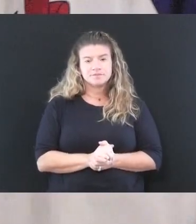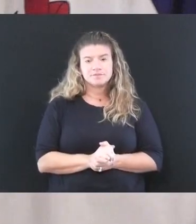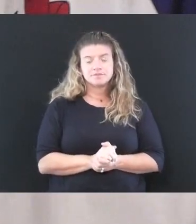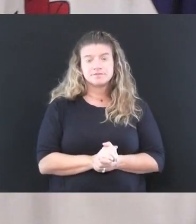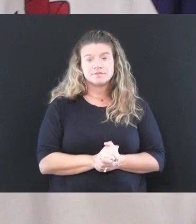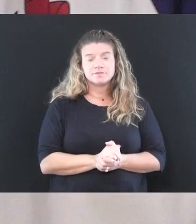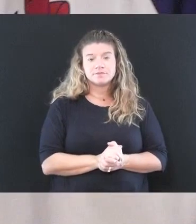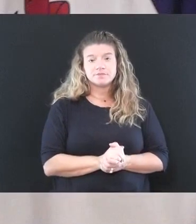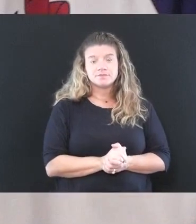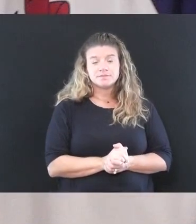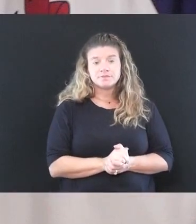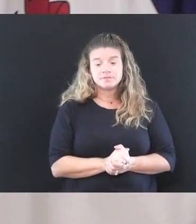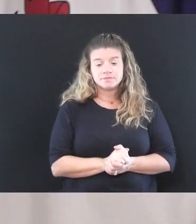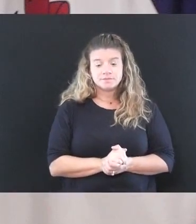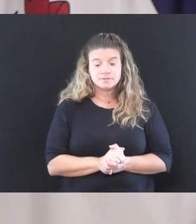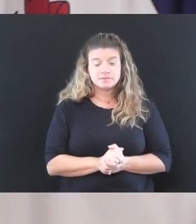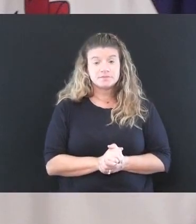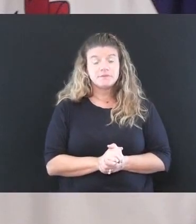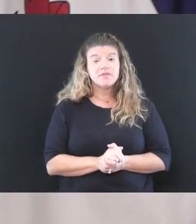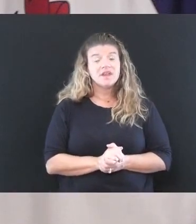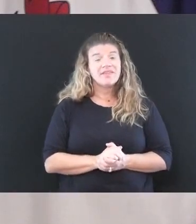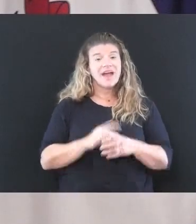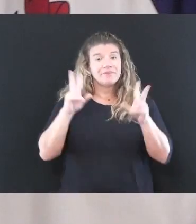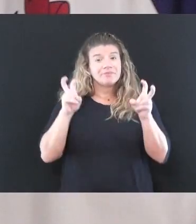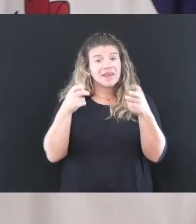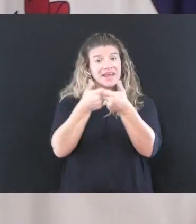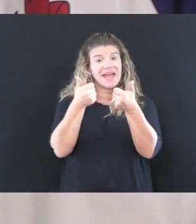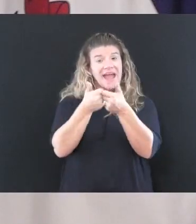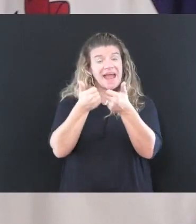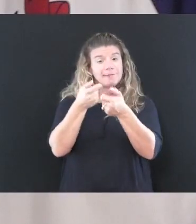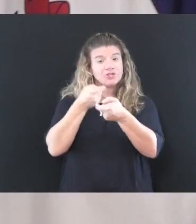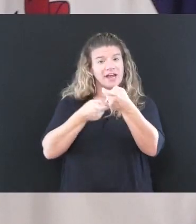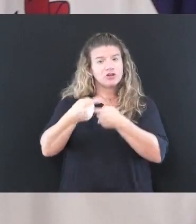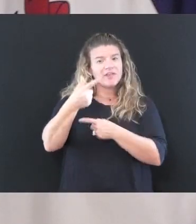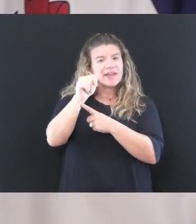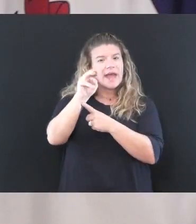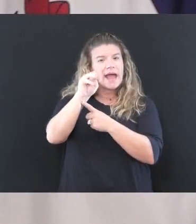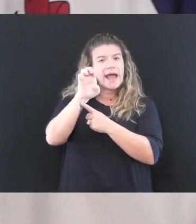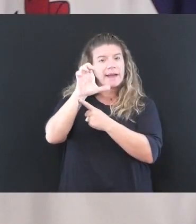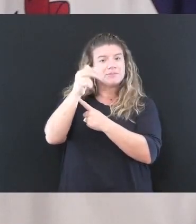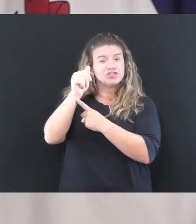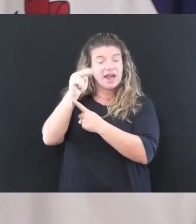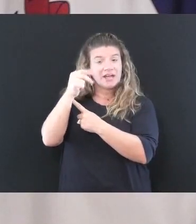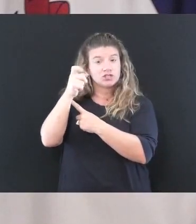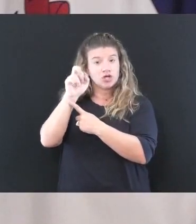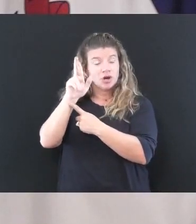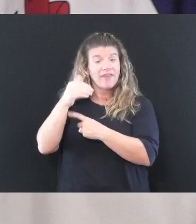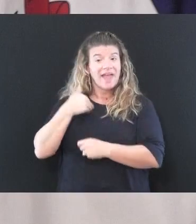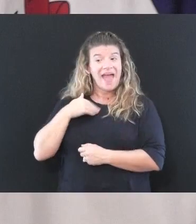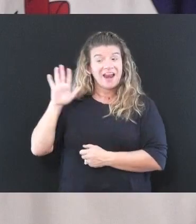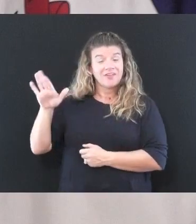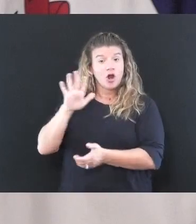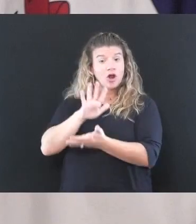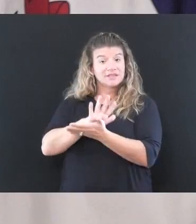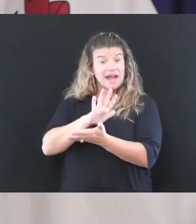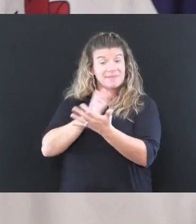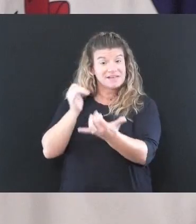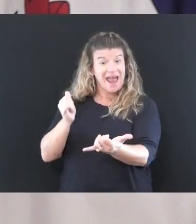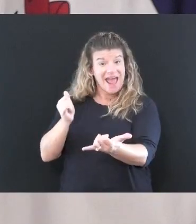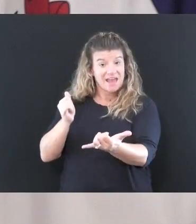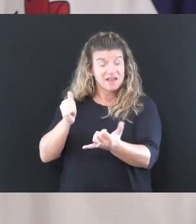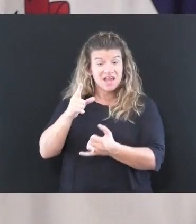From the standpoint of Game Changer had their summit today. You know, if you missed